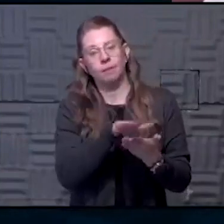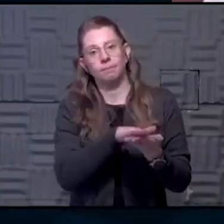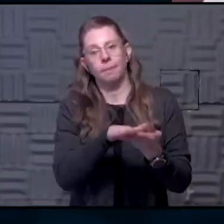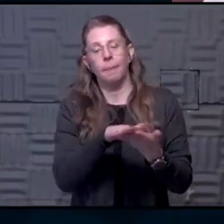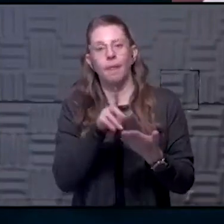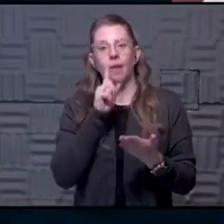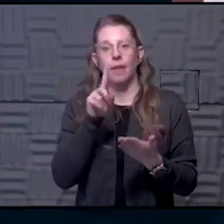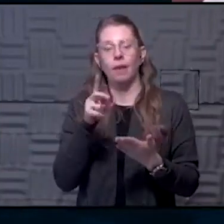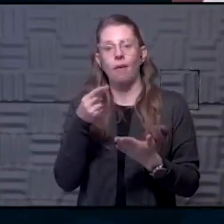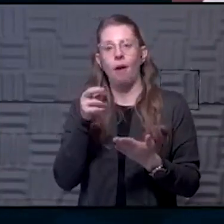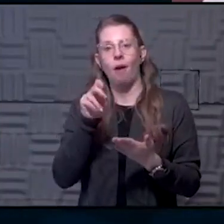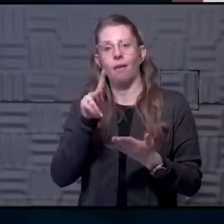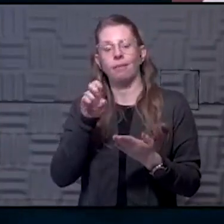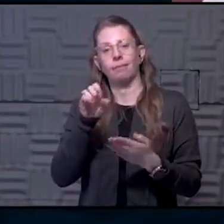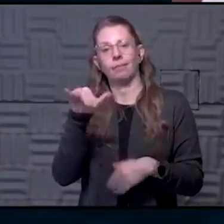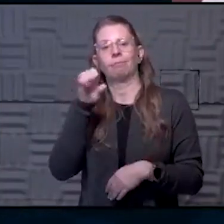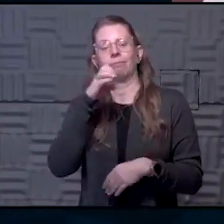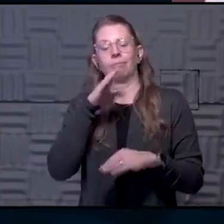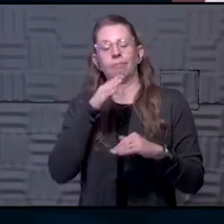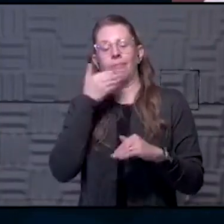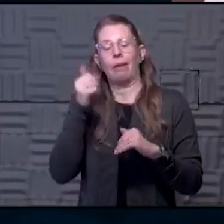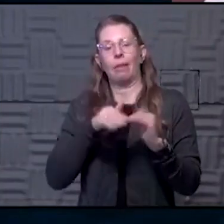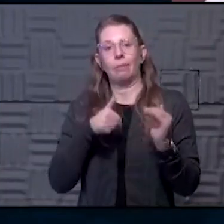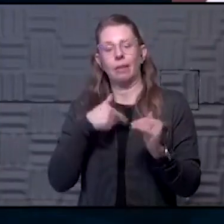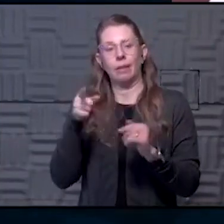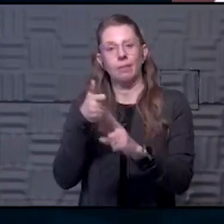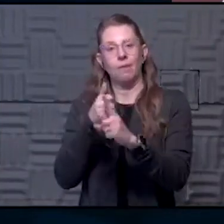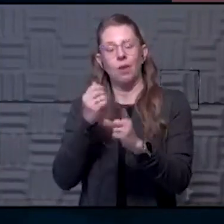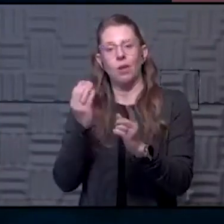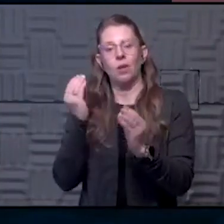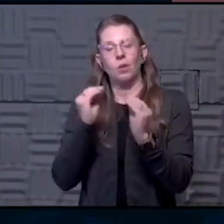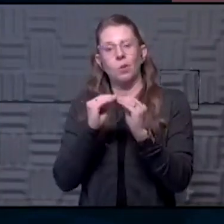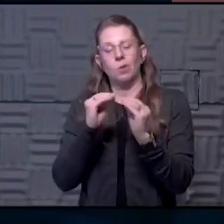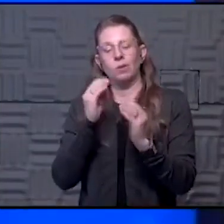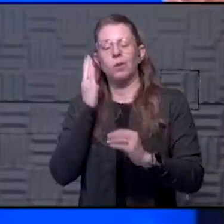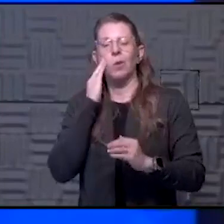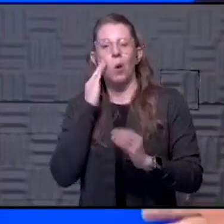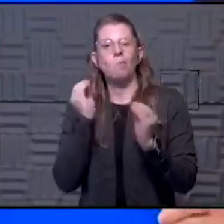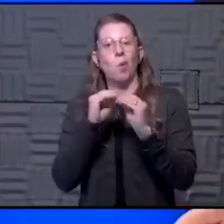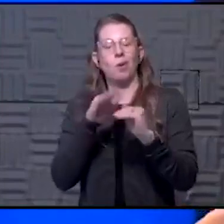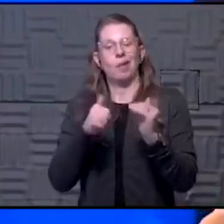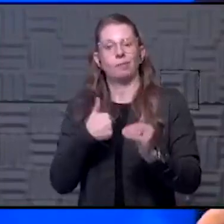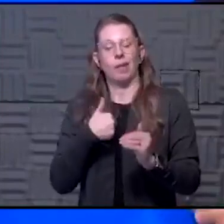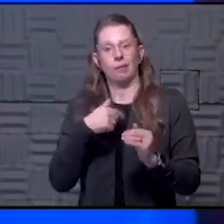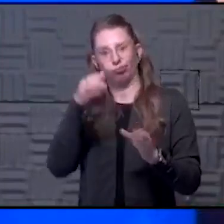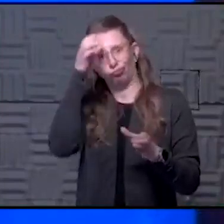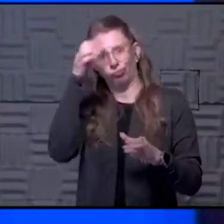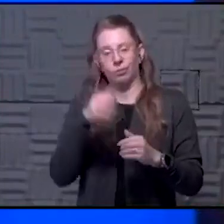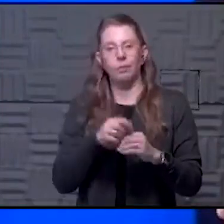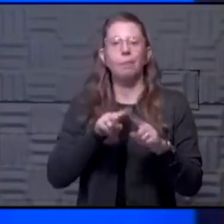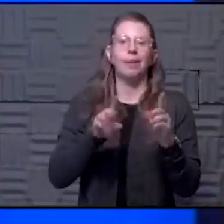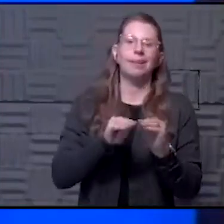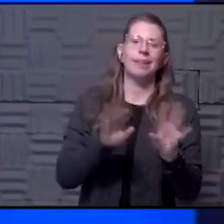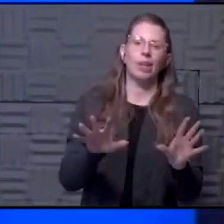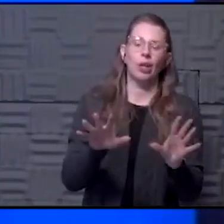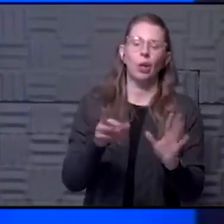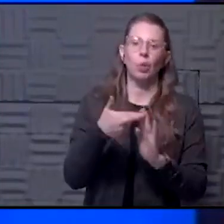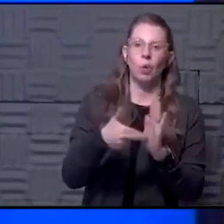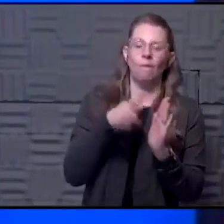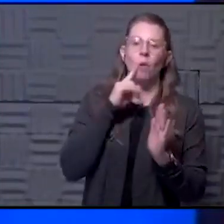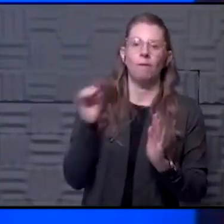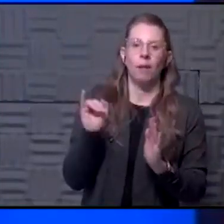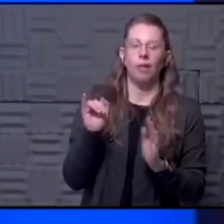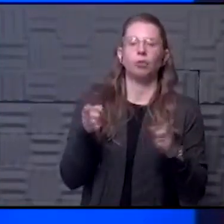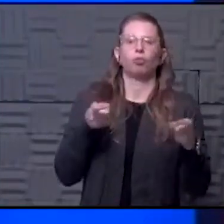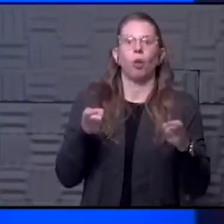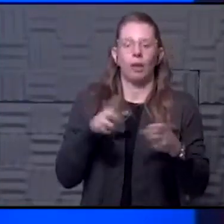think Hawkeye's better at that than I am, because he knows what I do. But what I know is that it's clear it's clear that the rules of infection